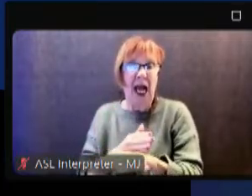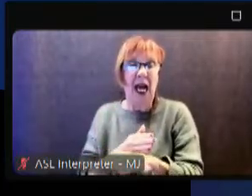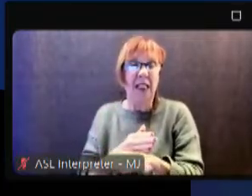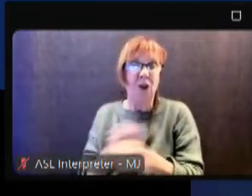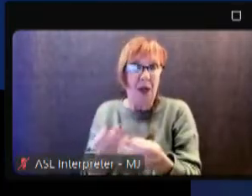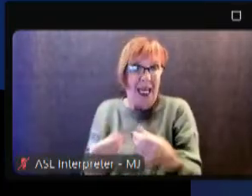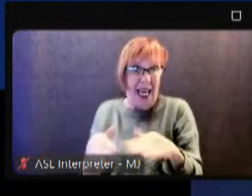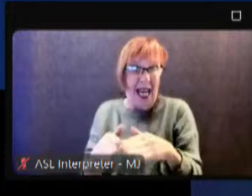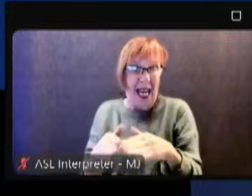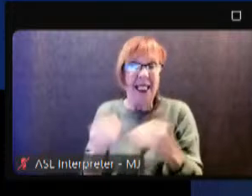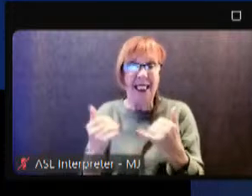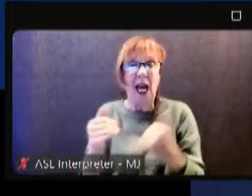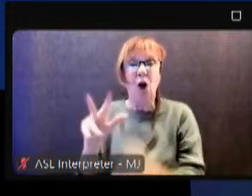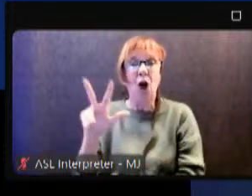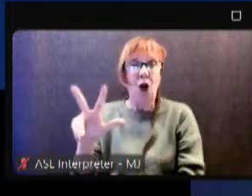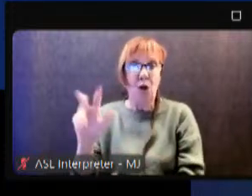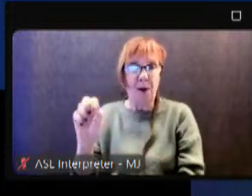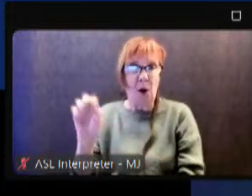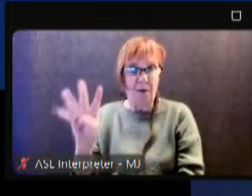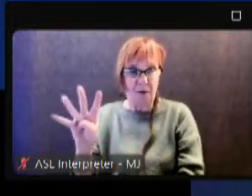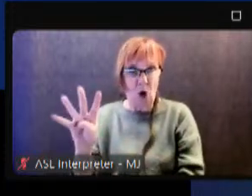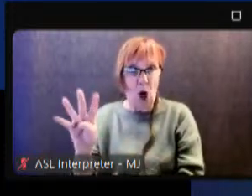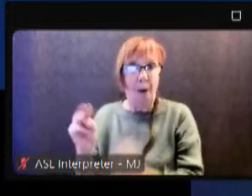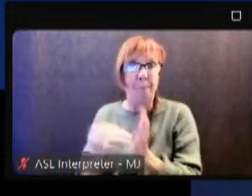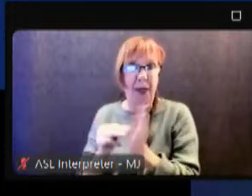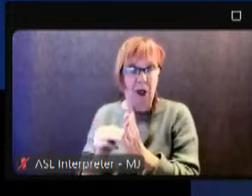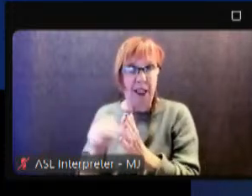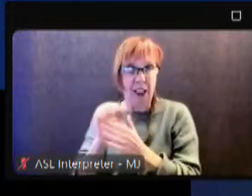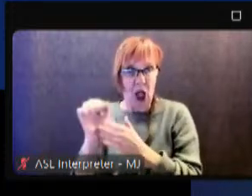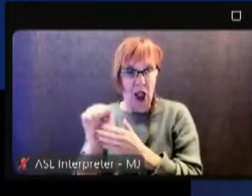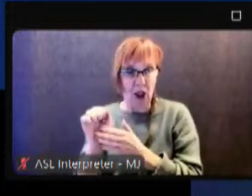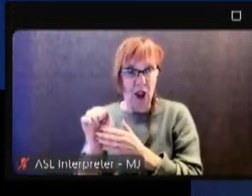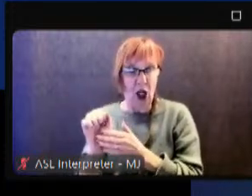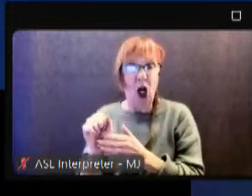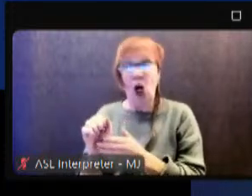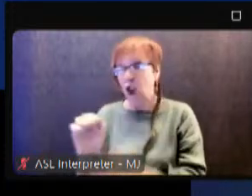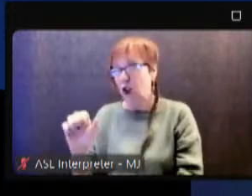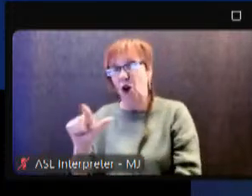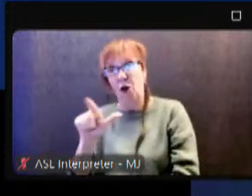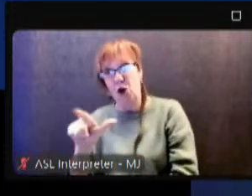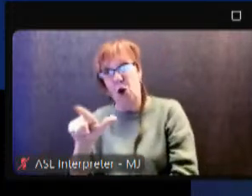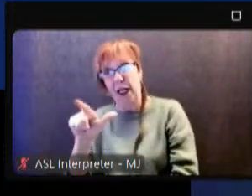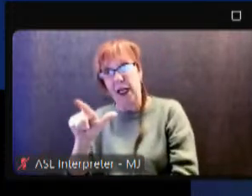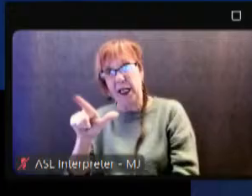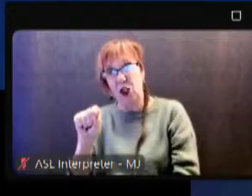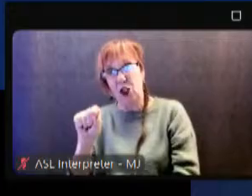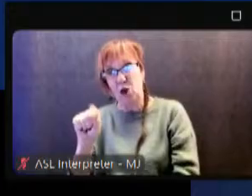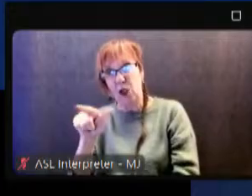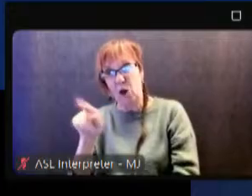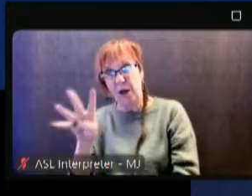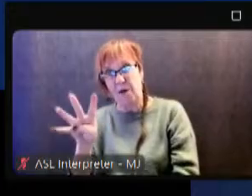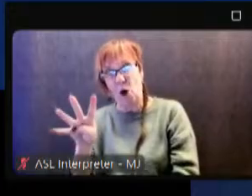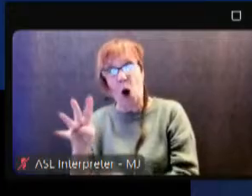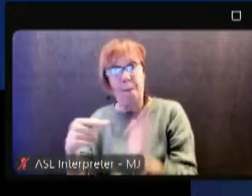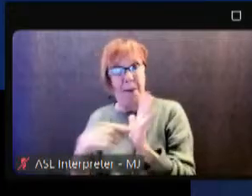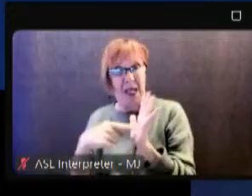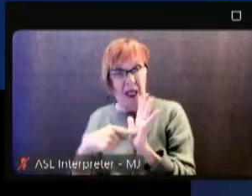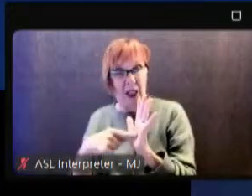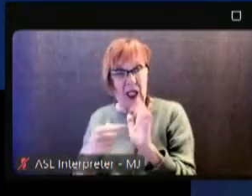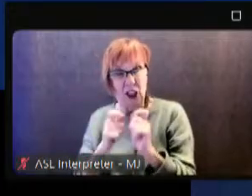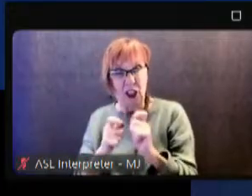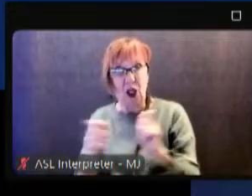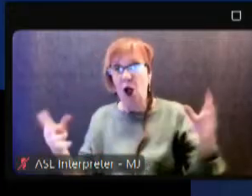particular property. What we do for that 2024 adjusted bill is we will blend those two